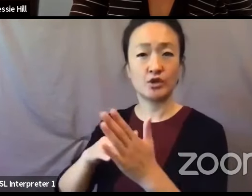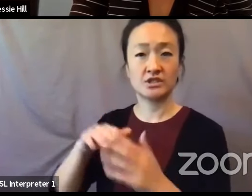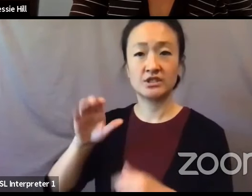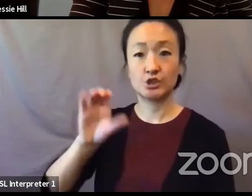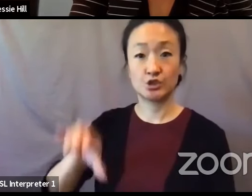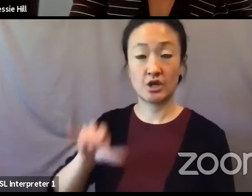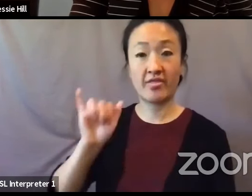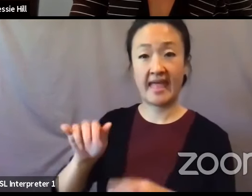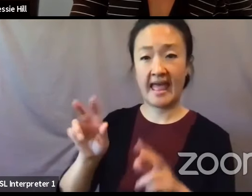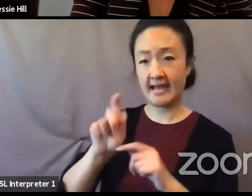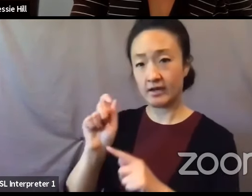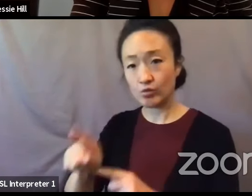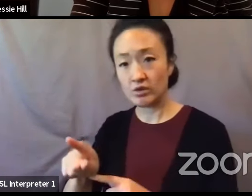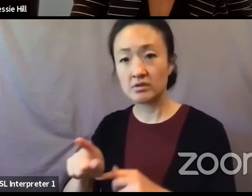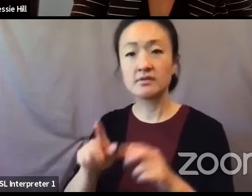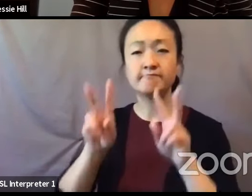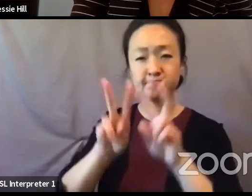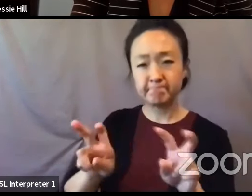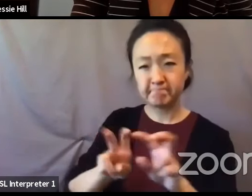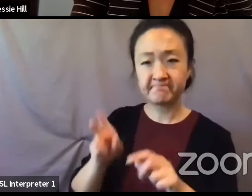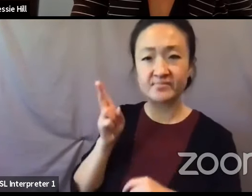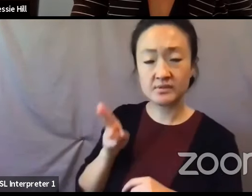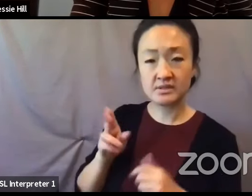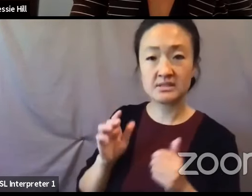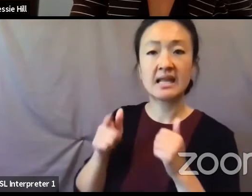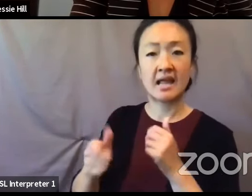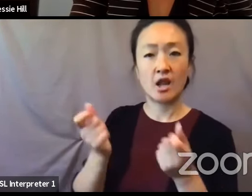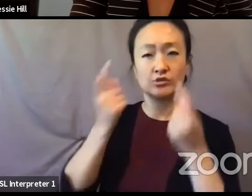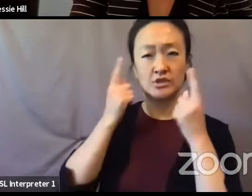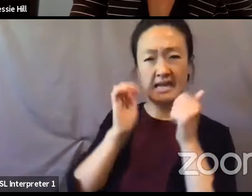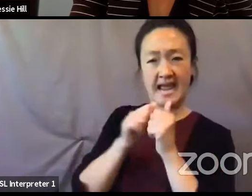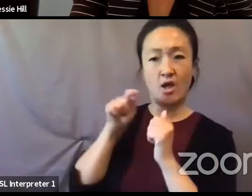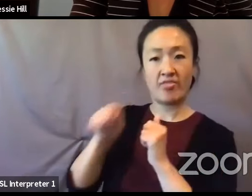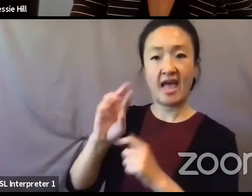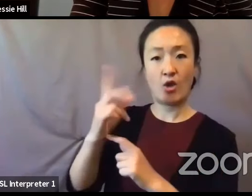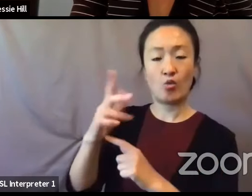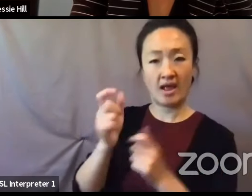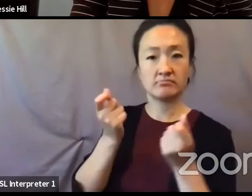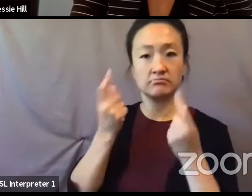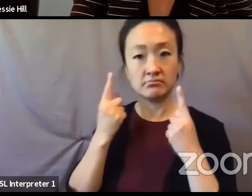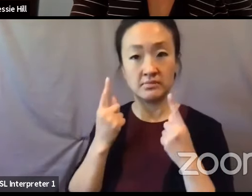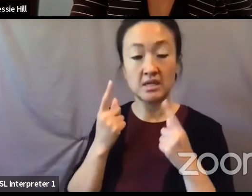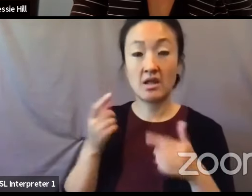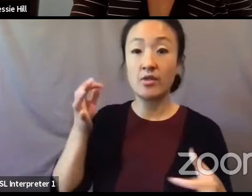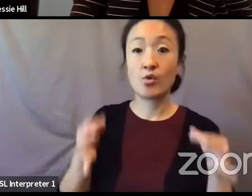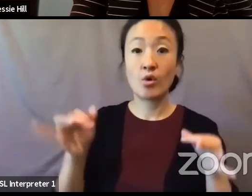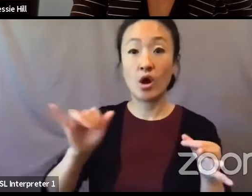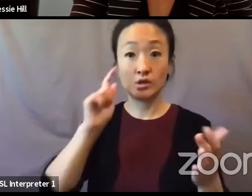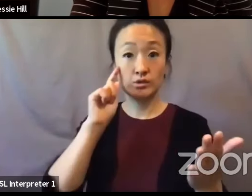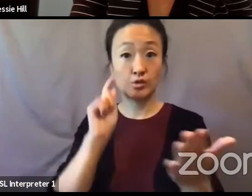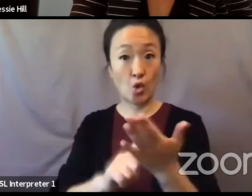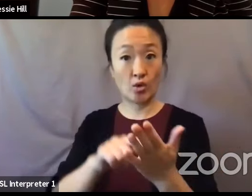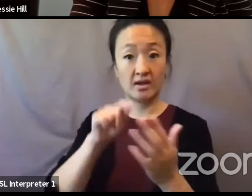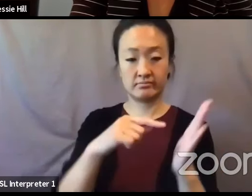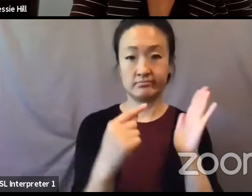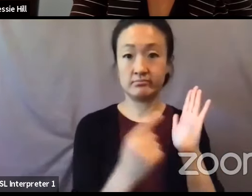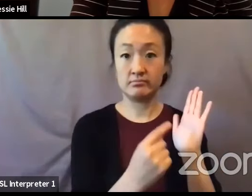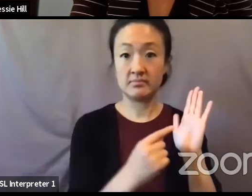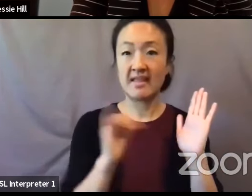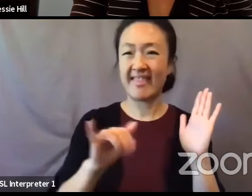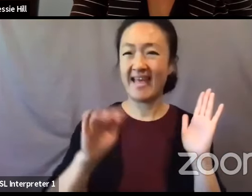is one looking at history and how the right was understood. One thing the court also noted in McDonald is